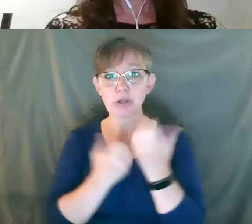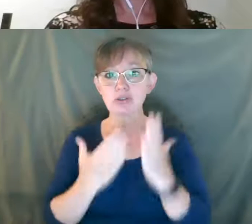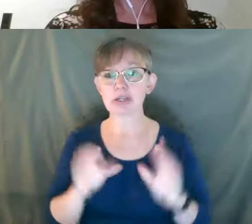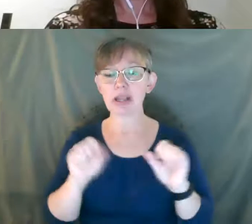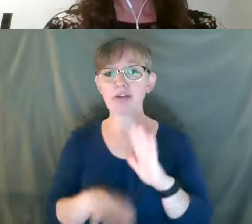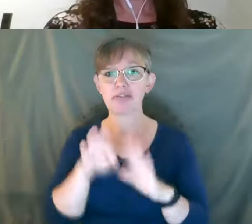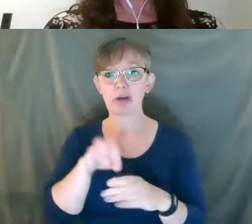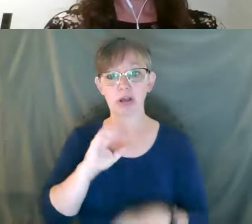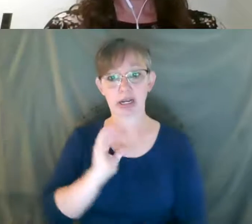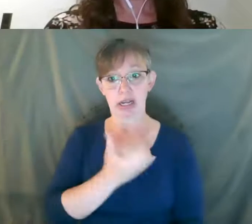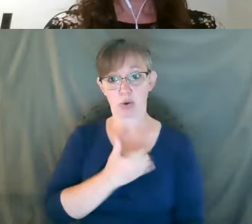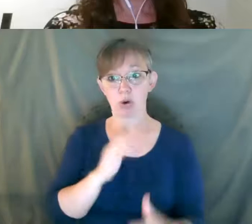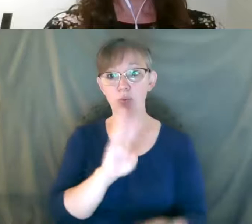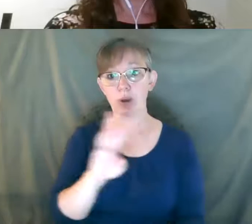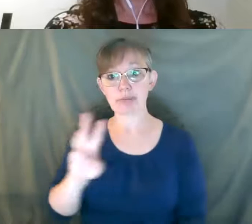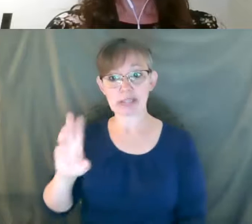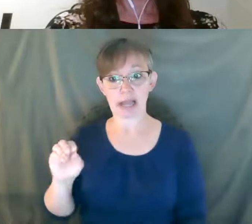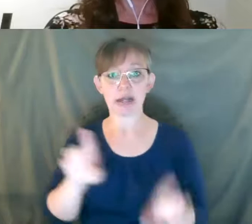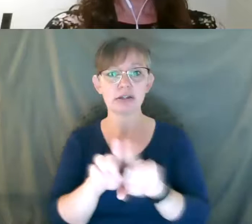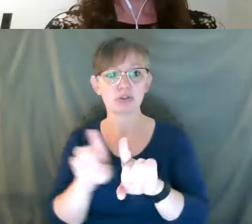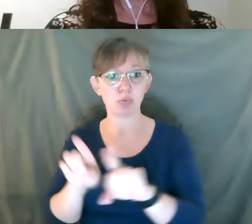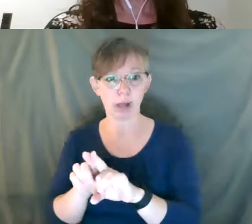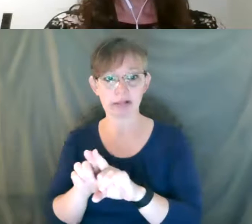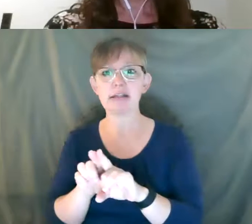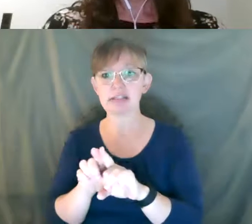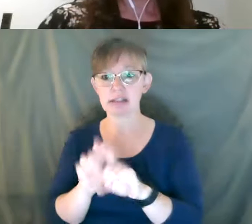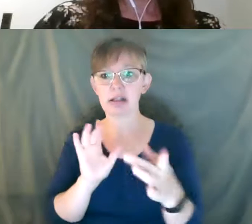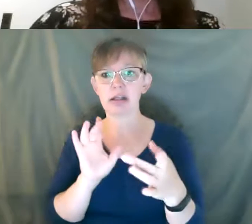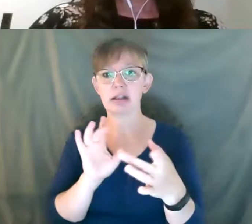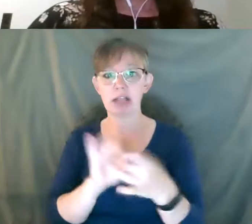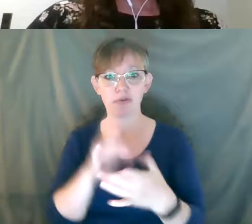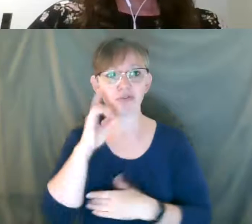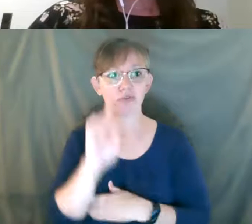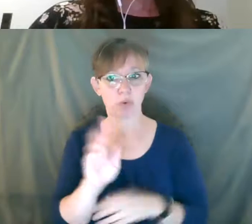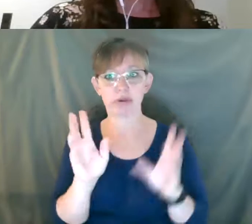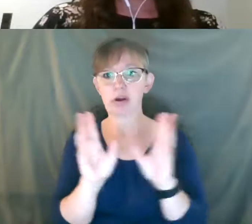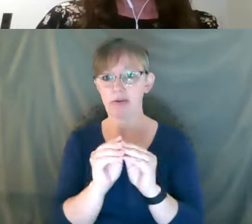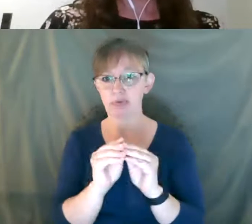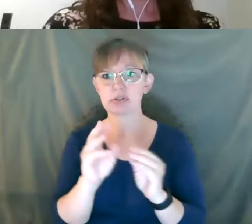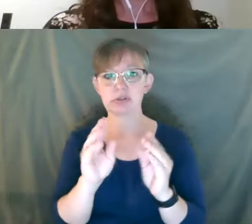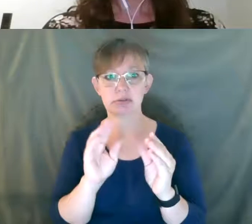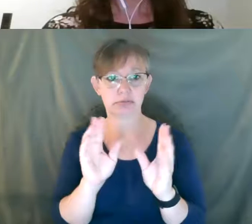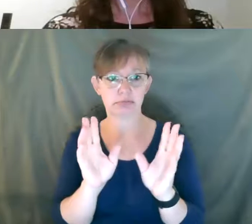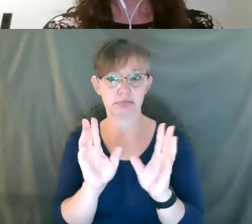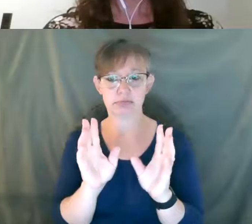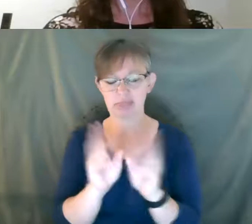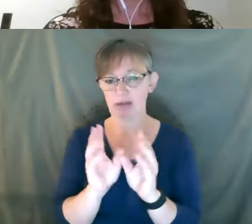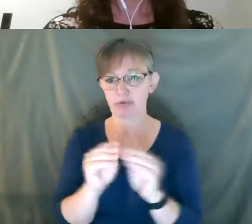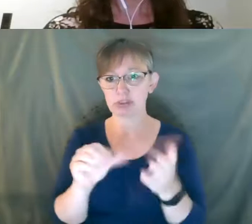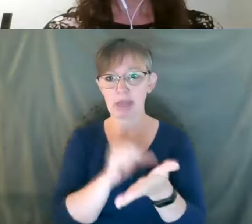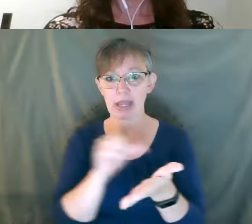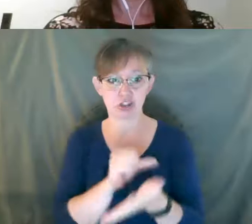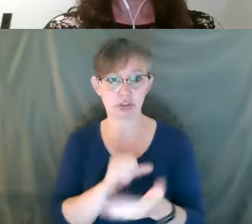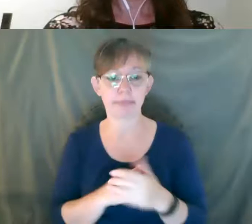website at the virtual resource table link on the conference registration page. The support of these sponsors not only funds